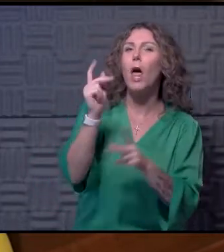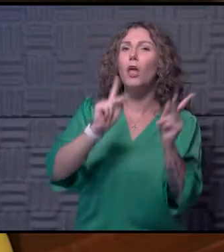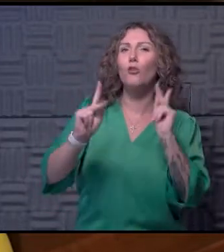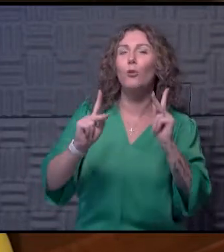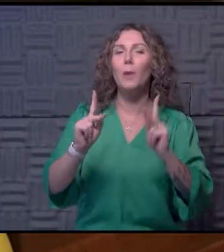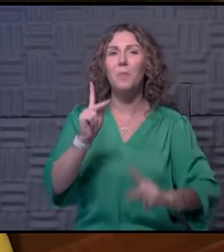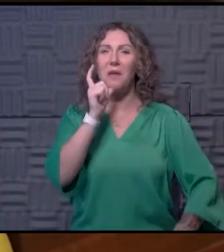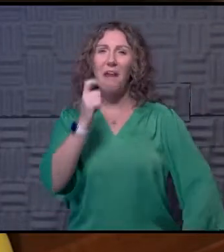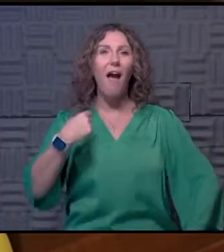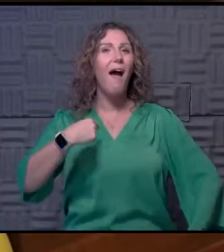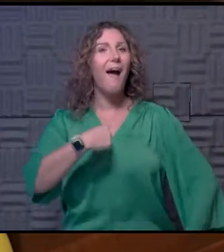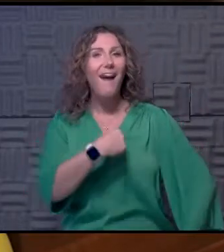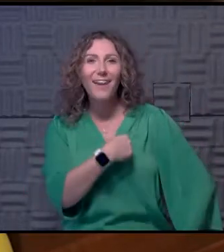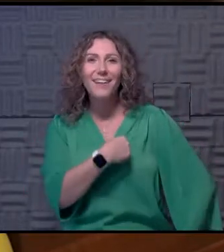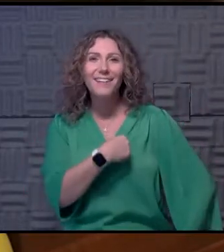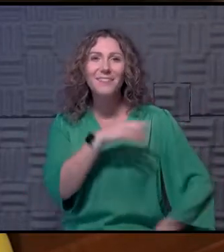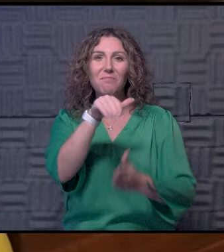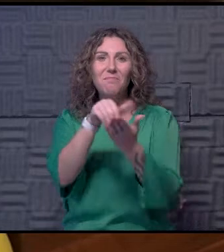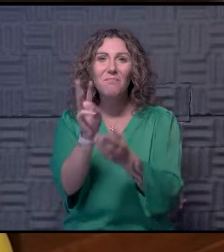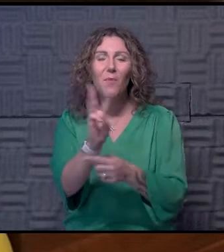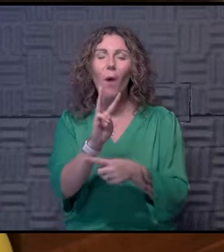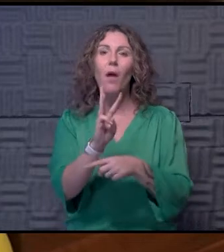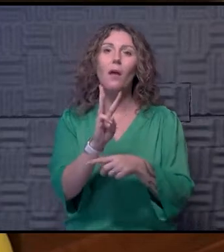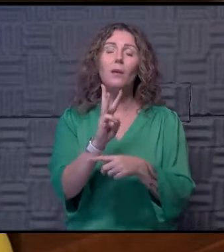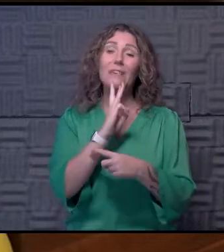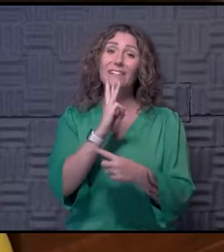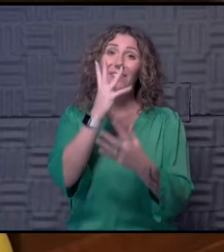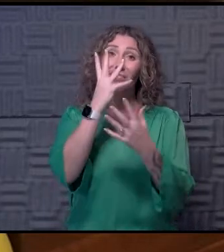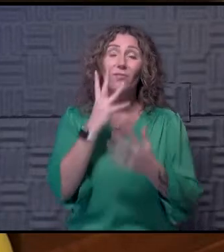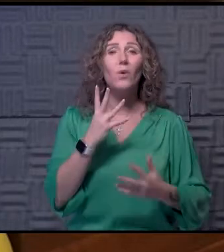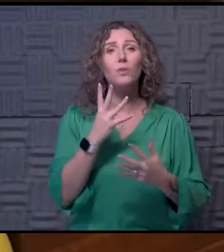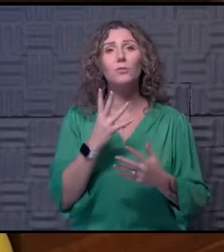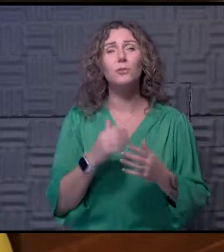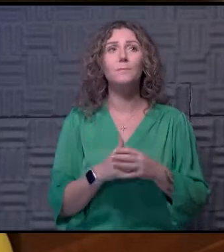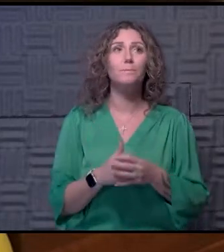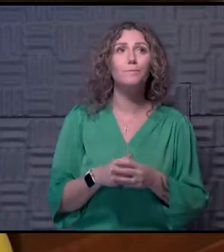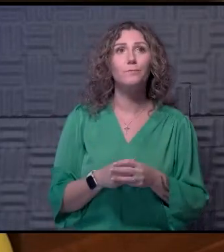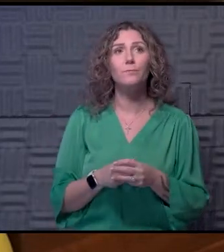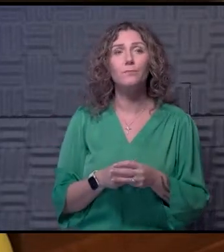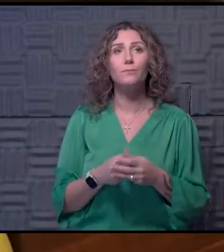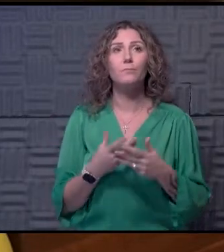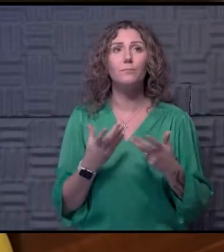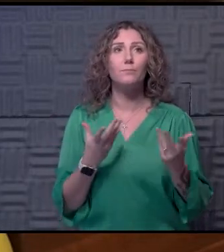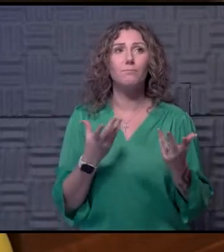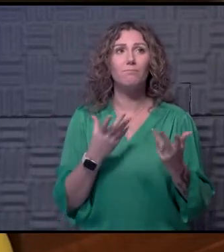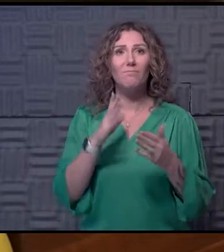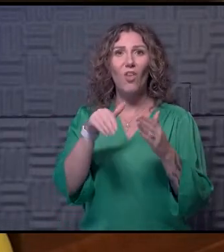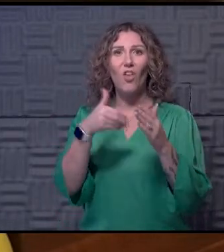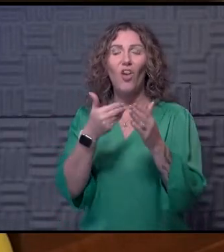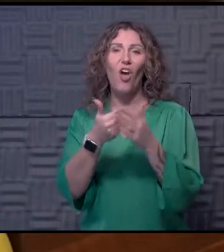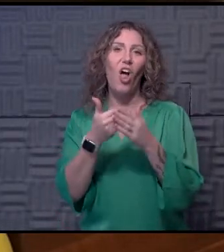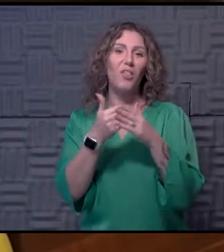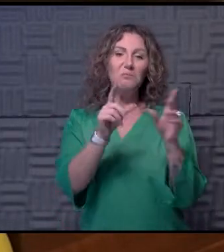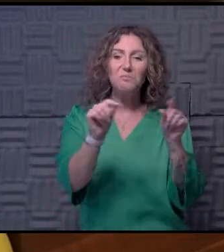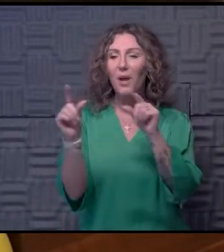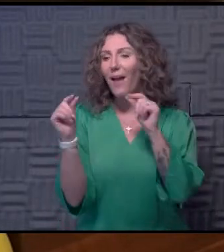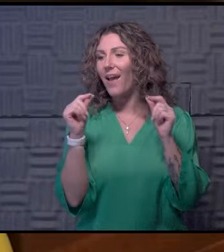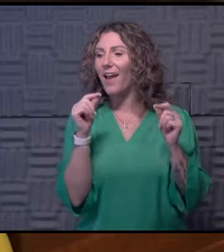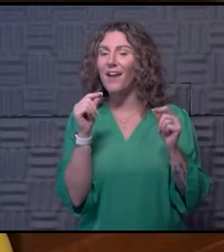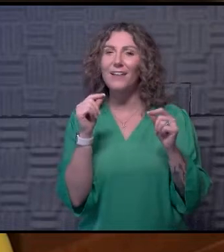to us. And unfortunately, because of all of the, propaganda or,